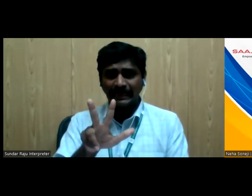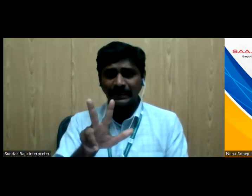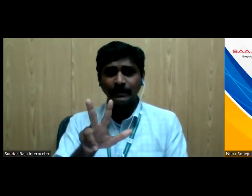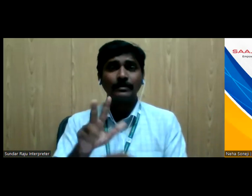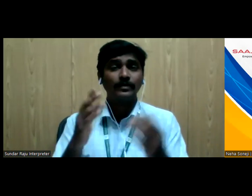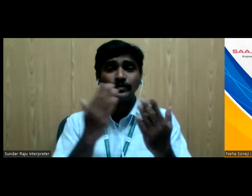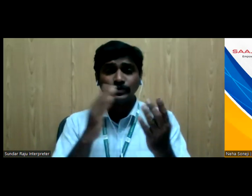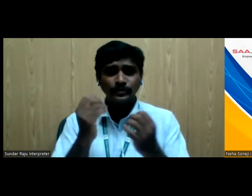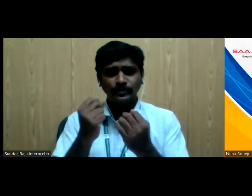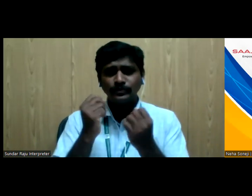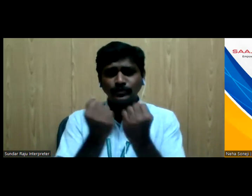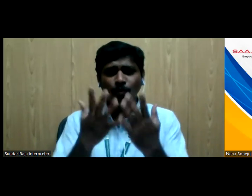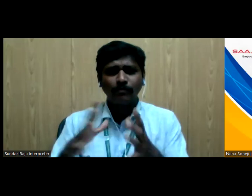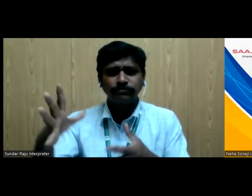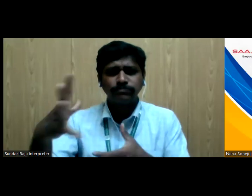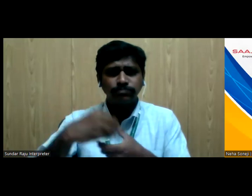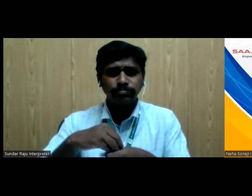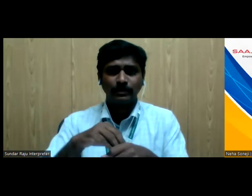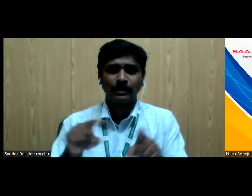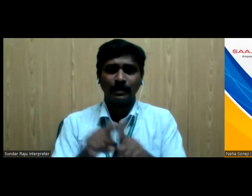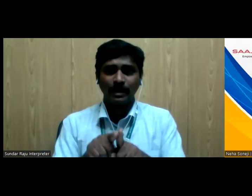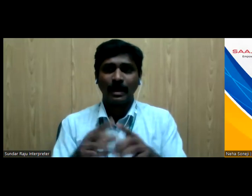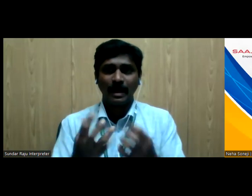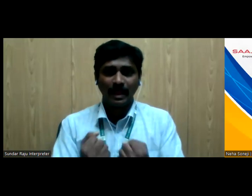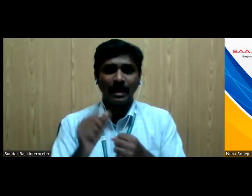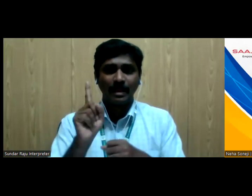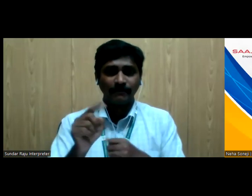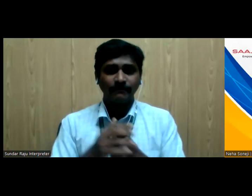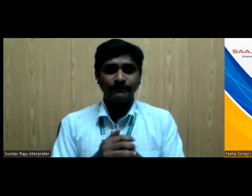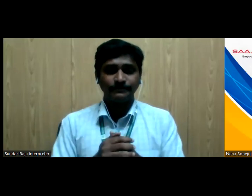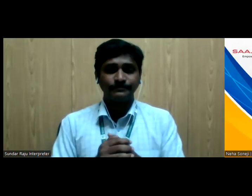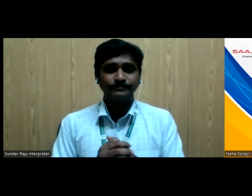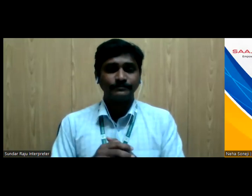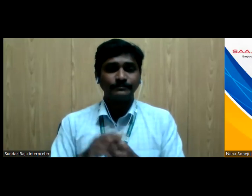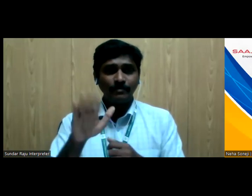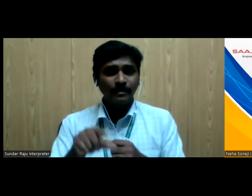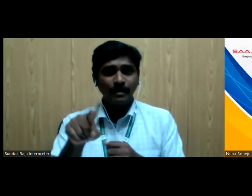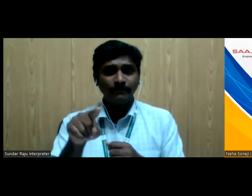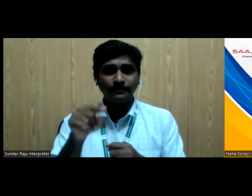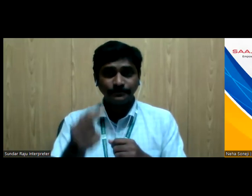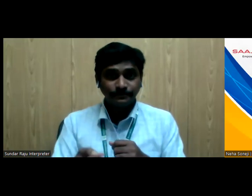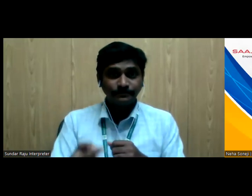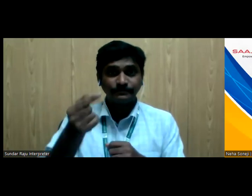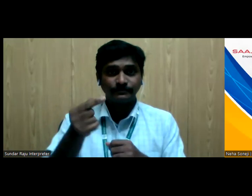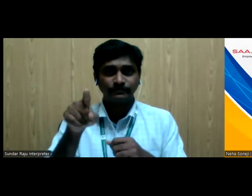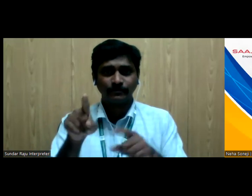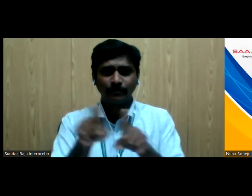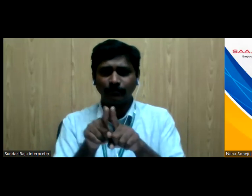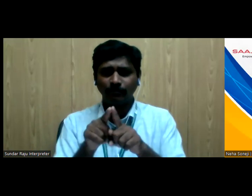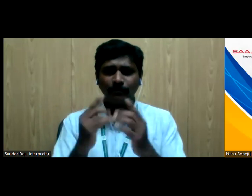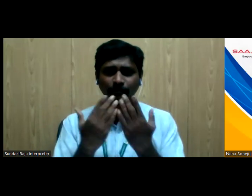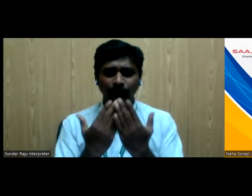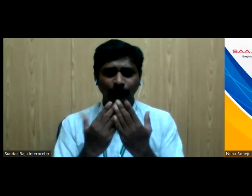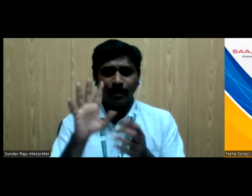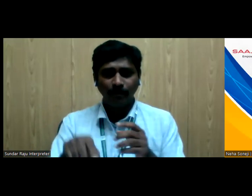children. Shikshantar, the foundation's teacher development program, is the flagship program that is aiming